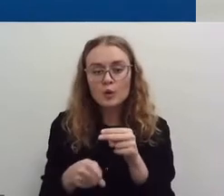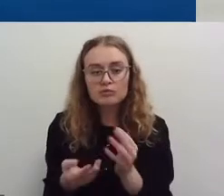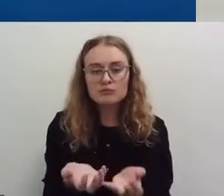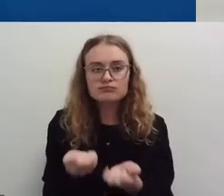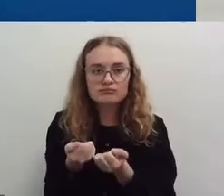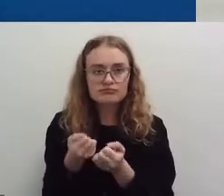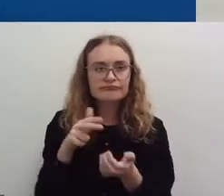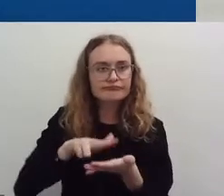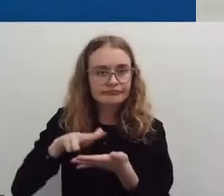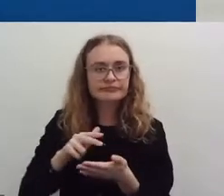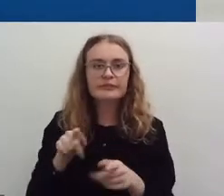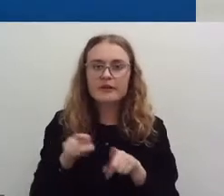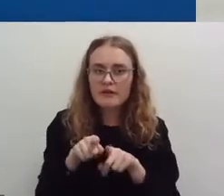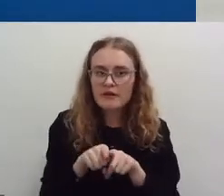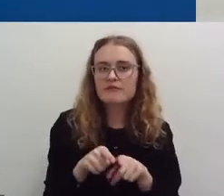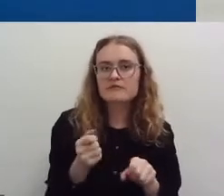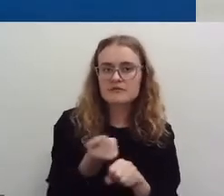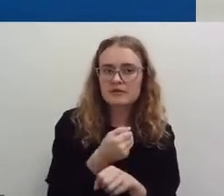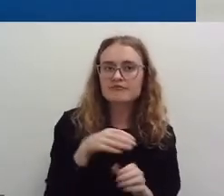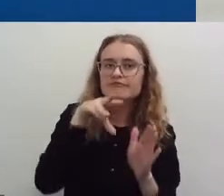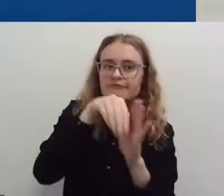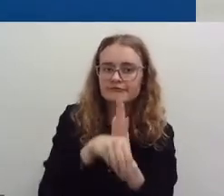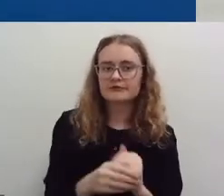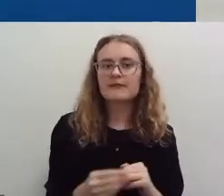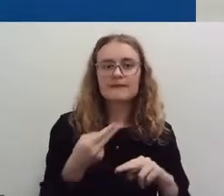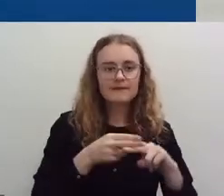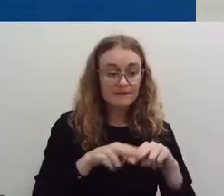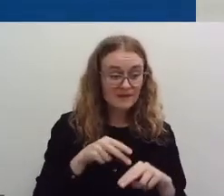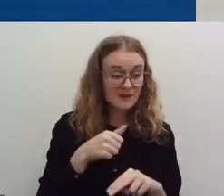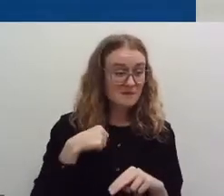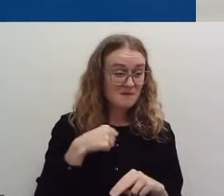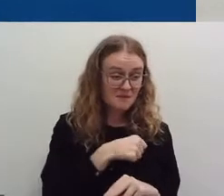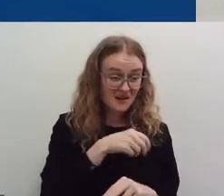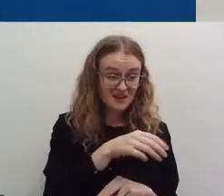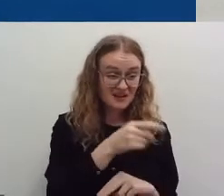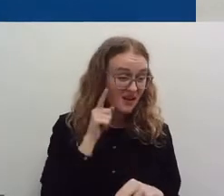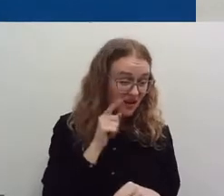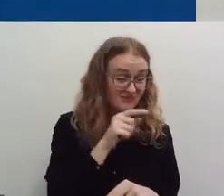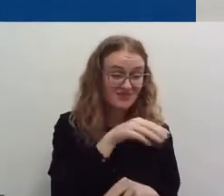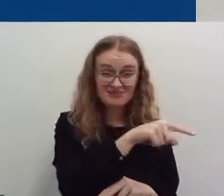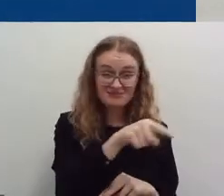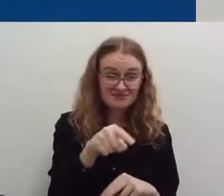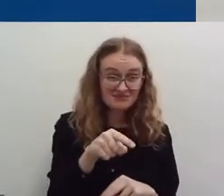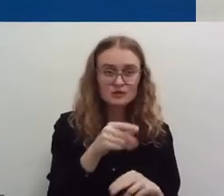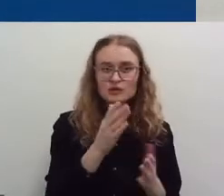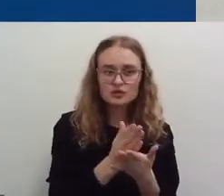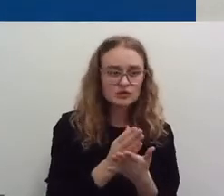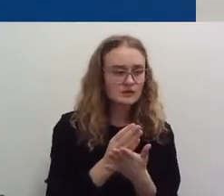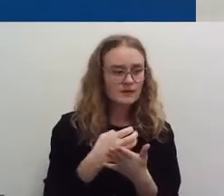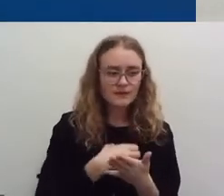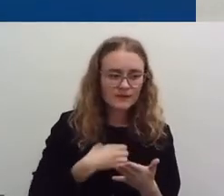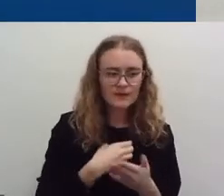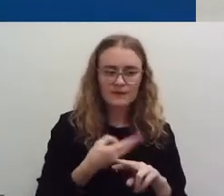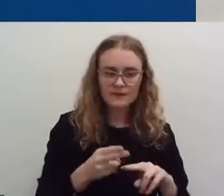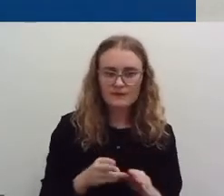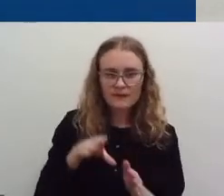directly or in other ways are relevant to them. And this we try to do by striving to